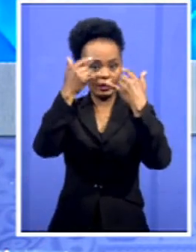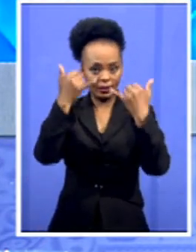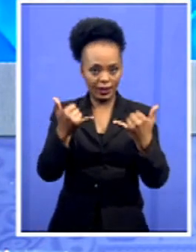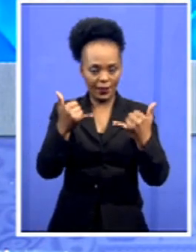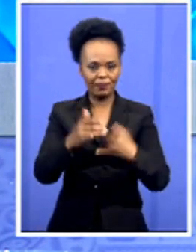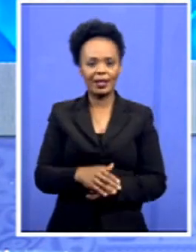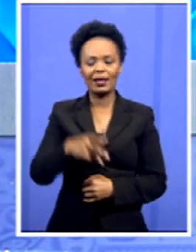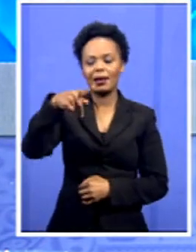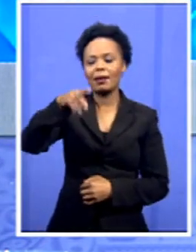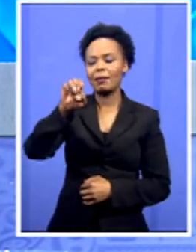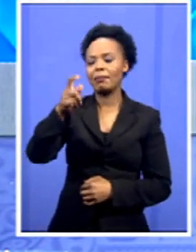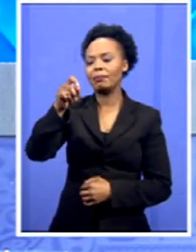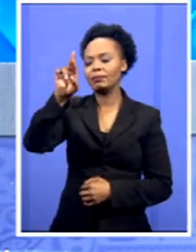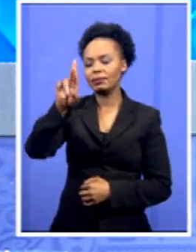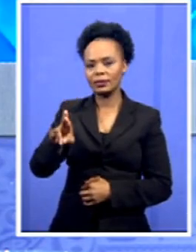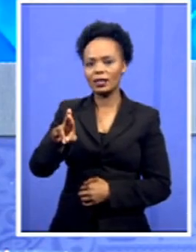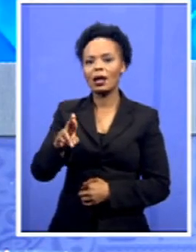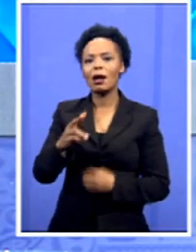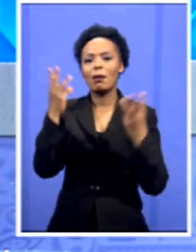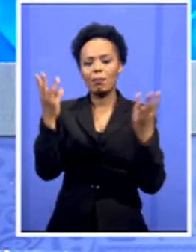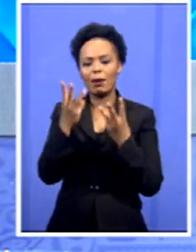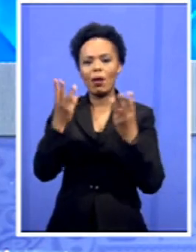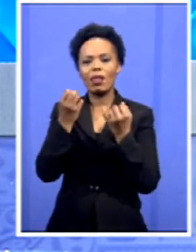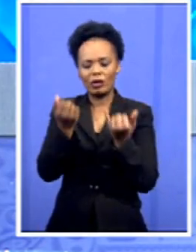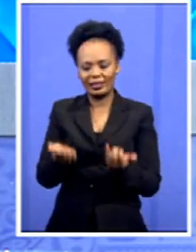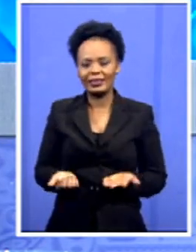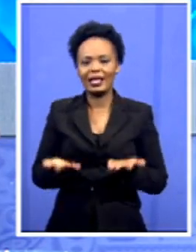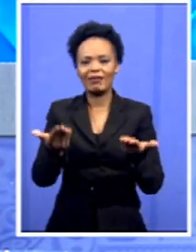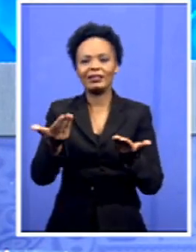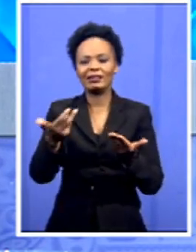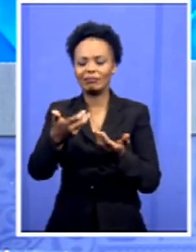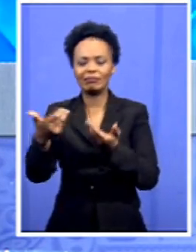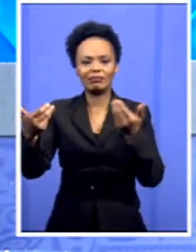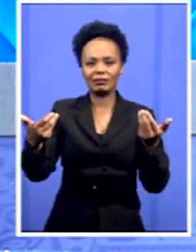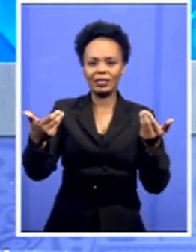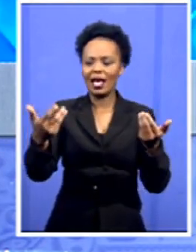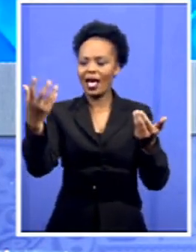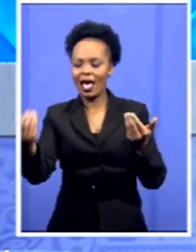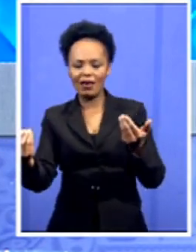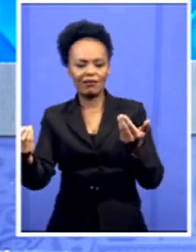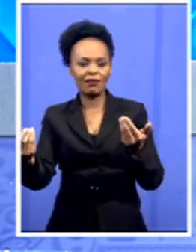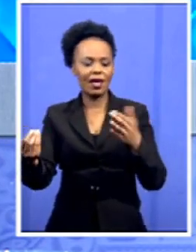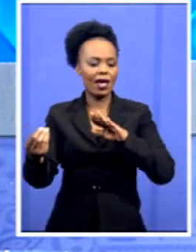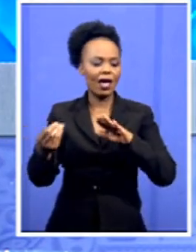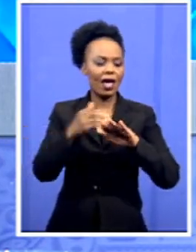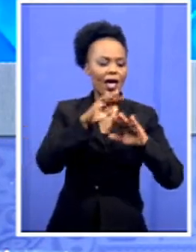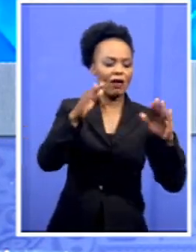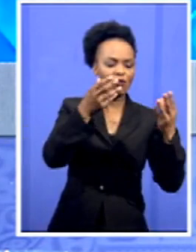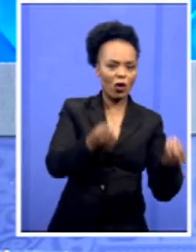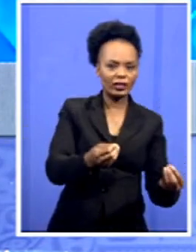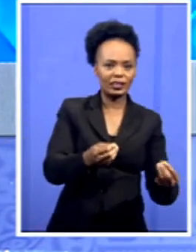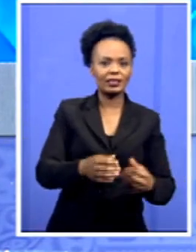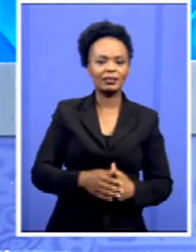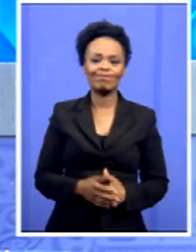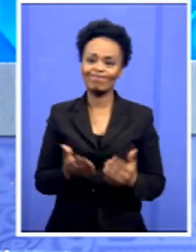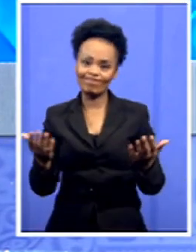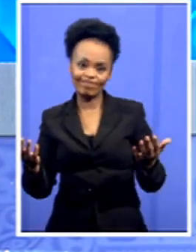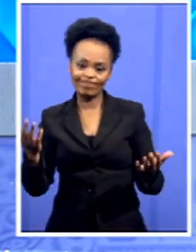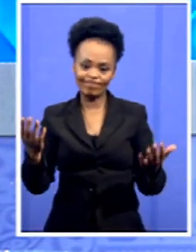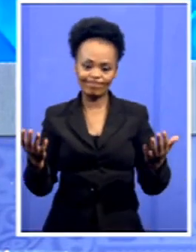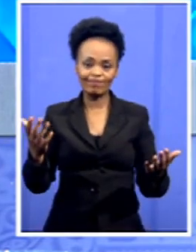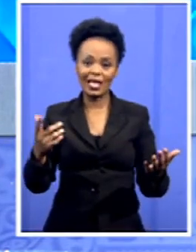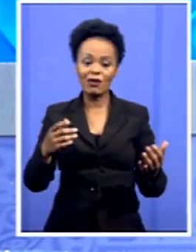the discrepancy in terms of the delivery of services for the haves and the have-nots, the affluent as opposed to the